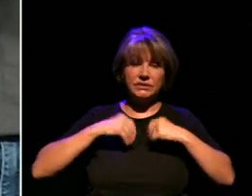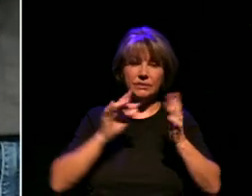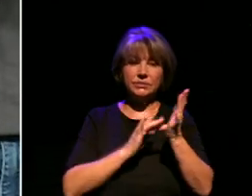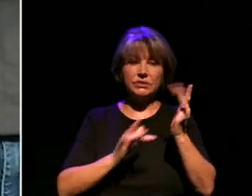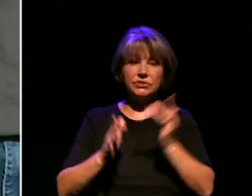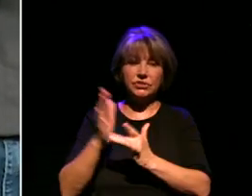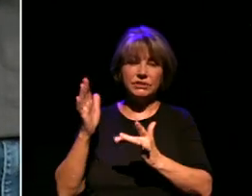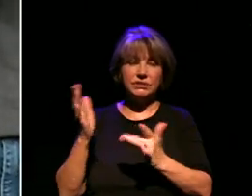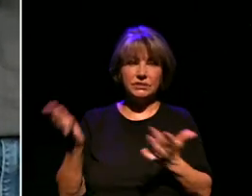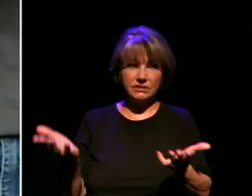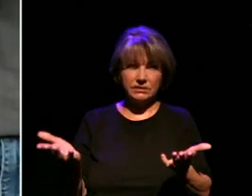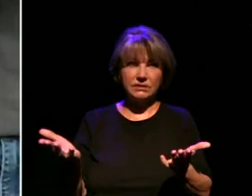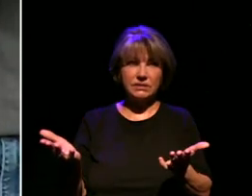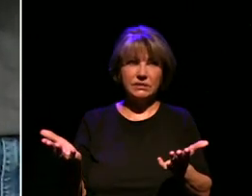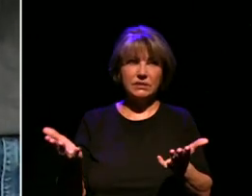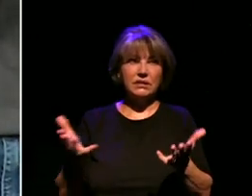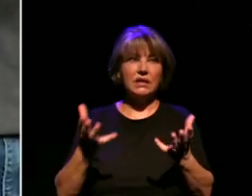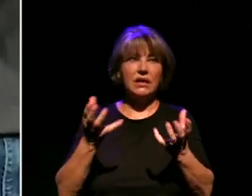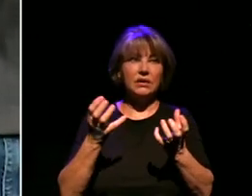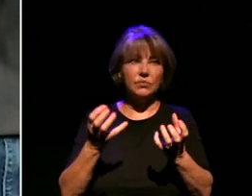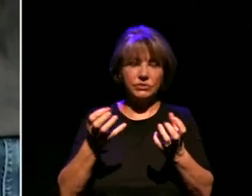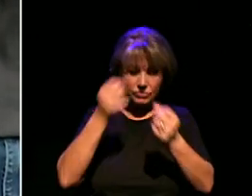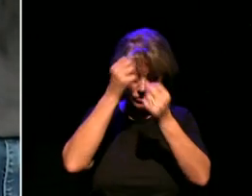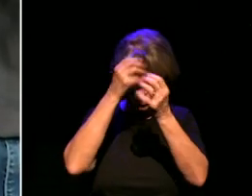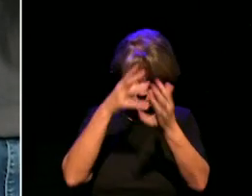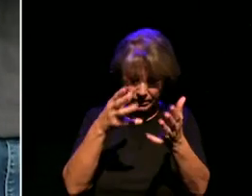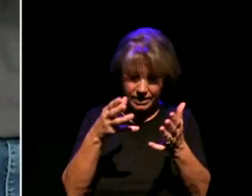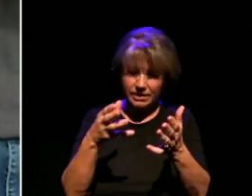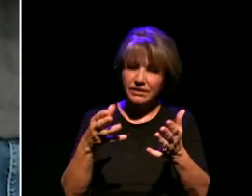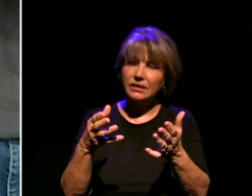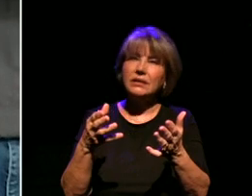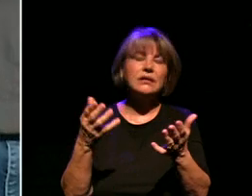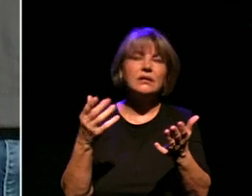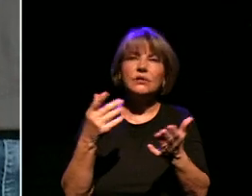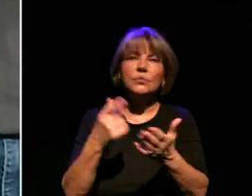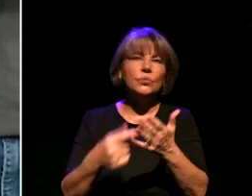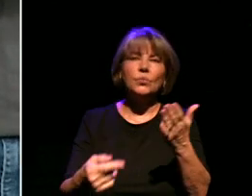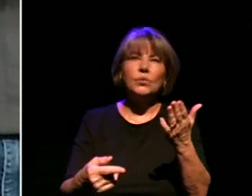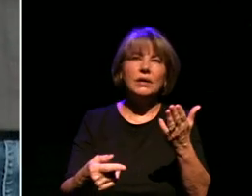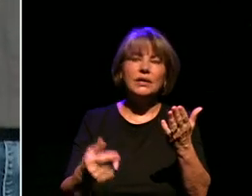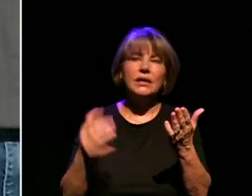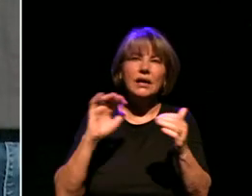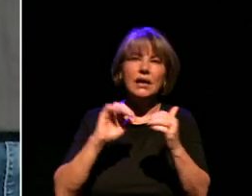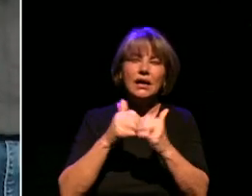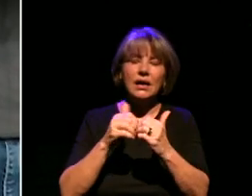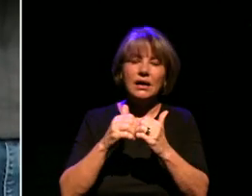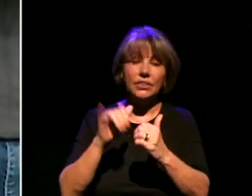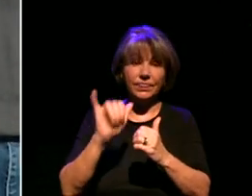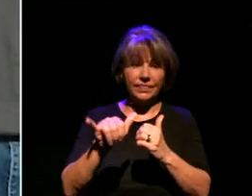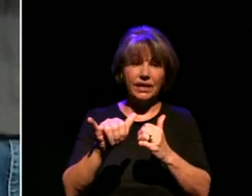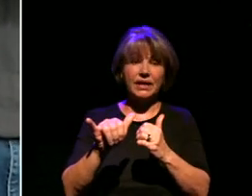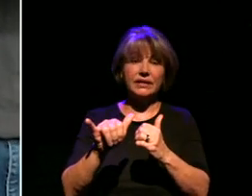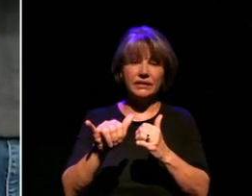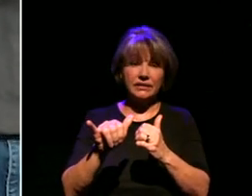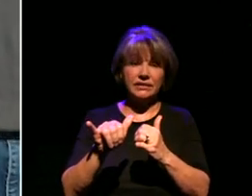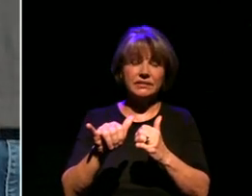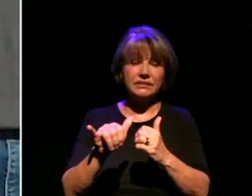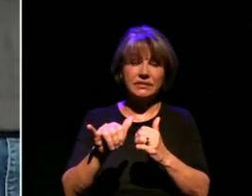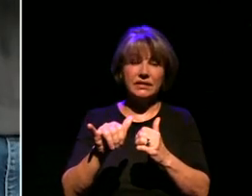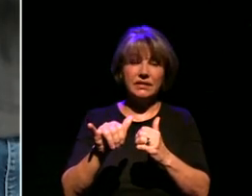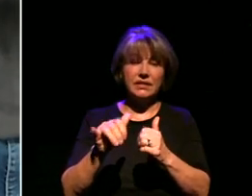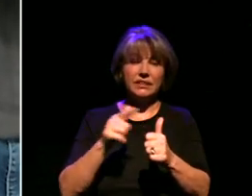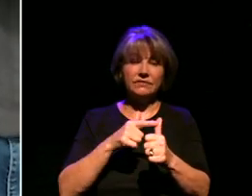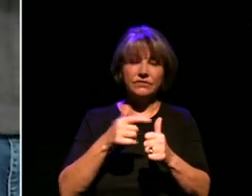you're saying, yeah, I want to take my first step of obedience and I don't know what that looks like. Well, let me tell you that that is the step of baptism, and